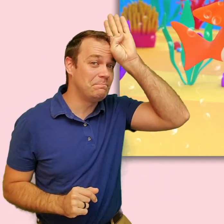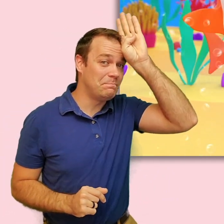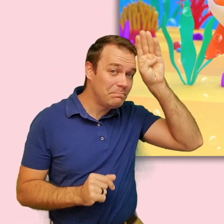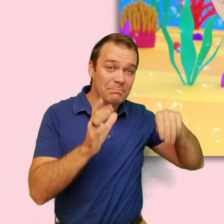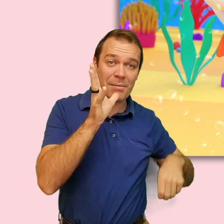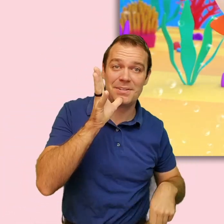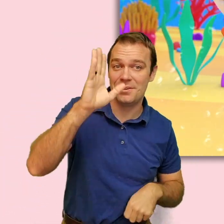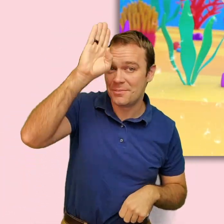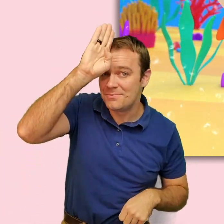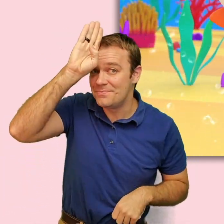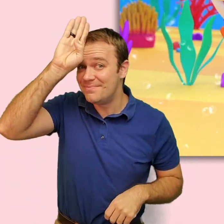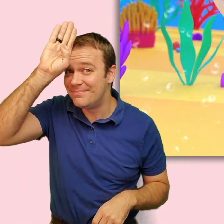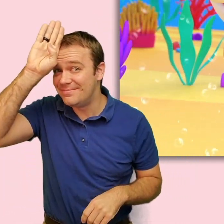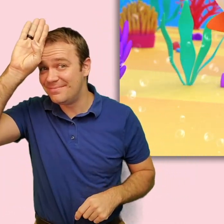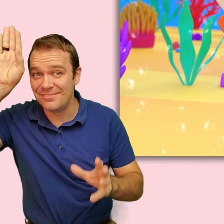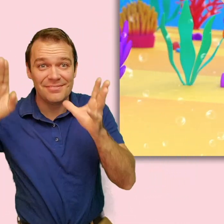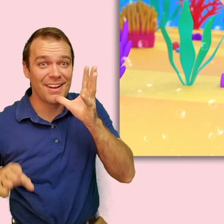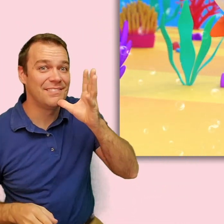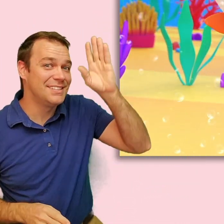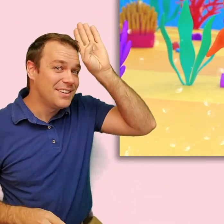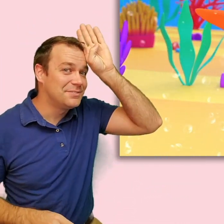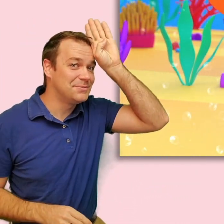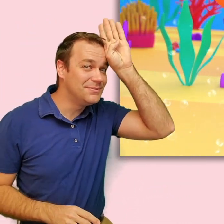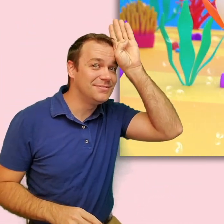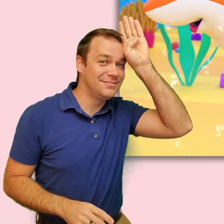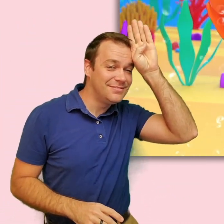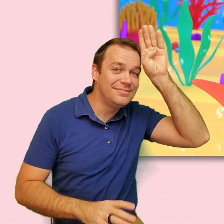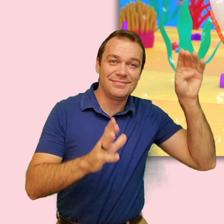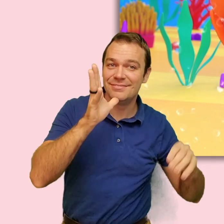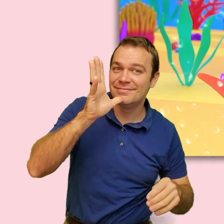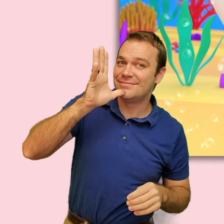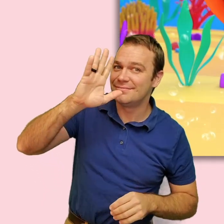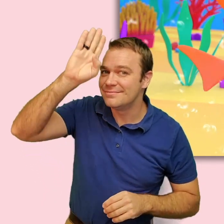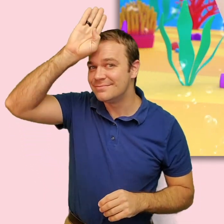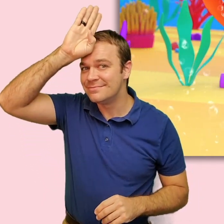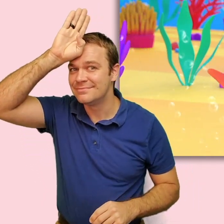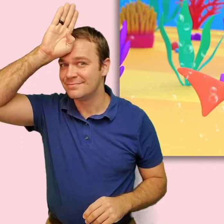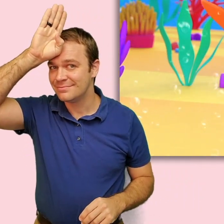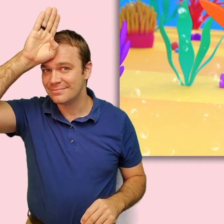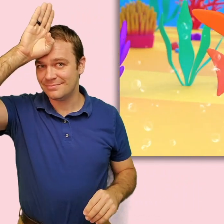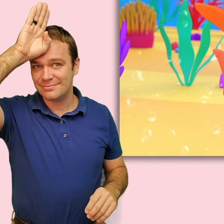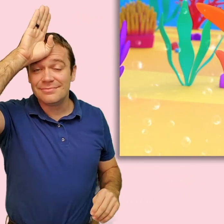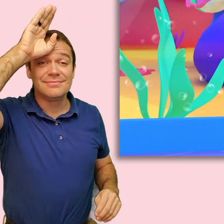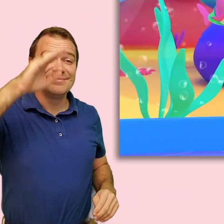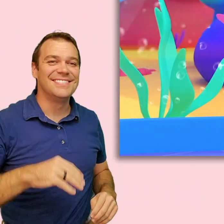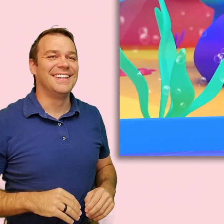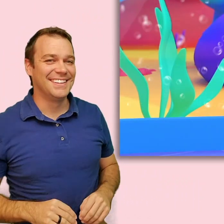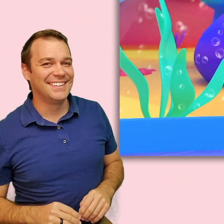Mommy shark doo doo doo doo doo doo. Mommy shark doo doo doo doo doo doo. Mommy shark doo doo doo doo doo doo. Mommy